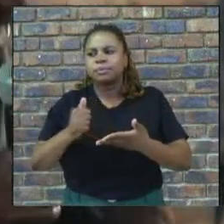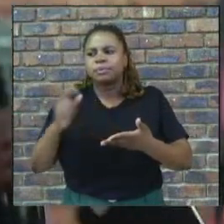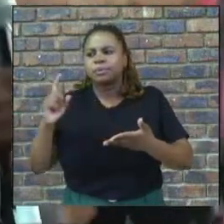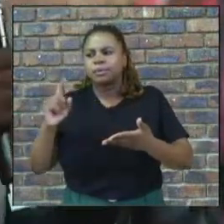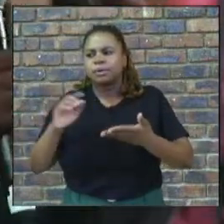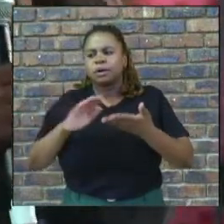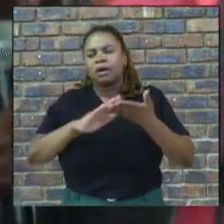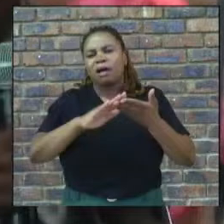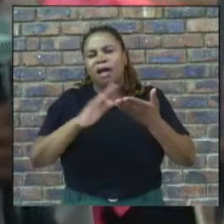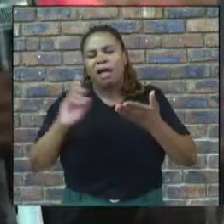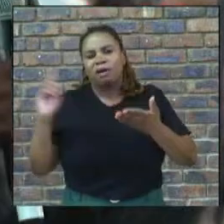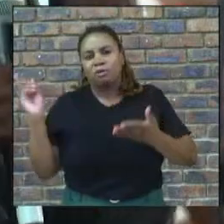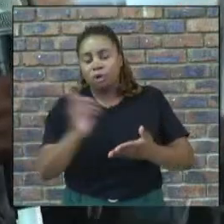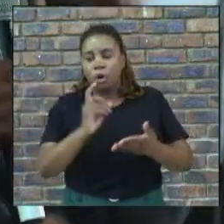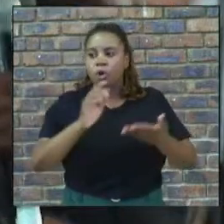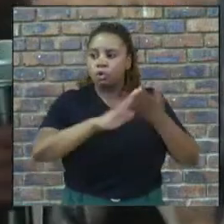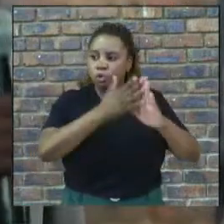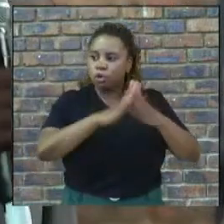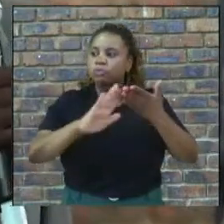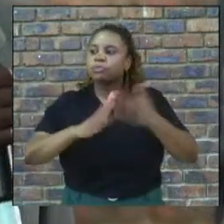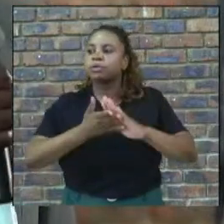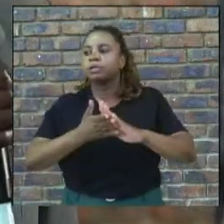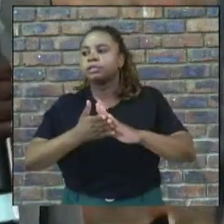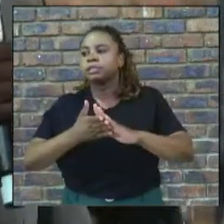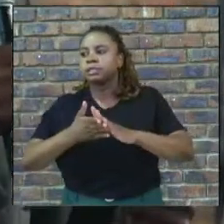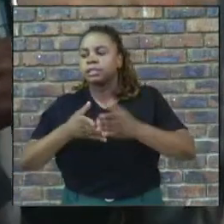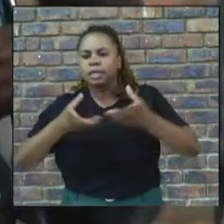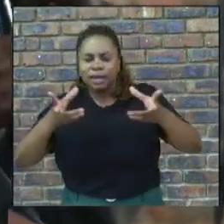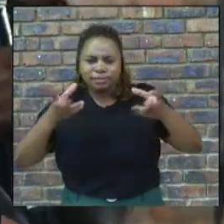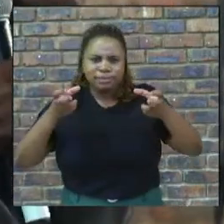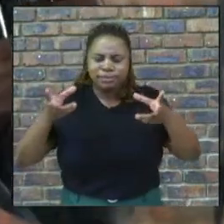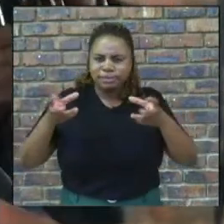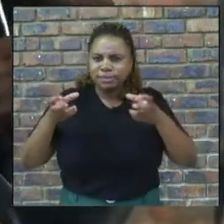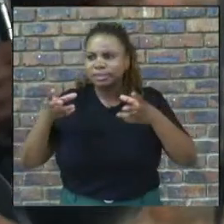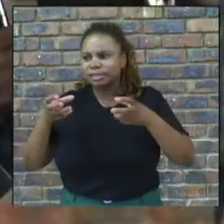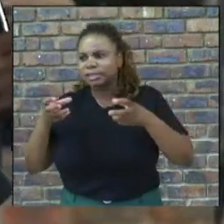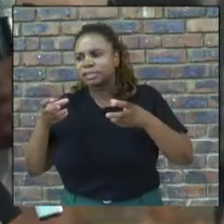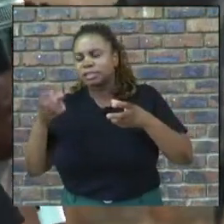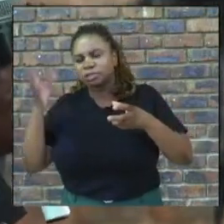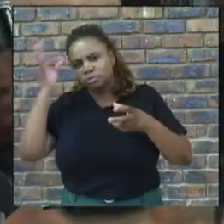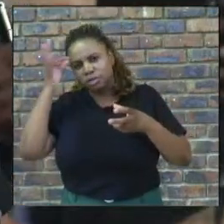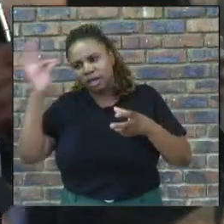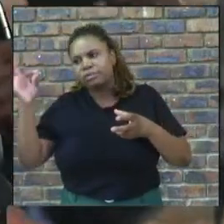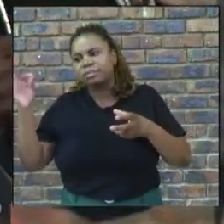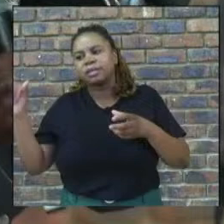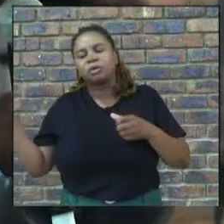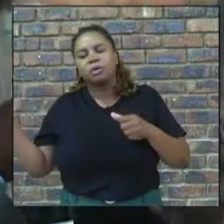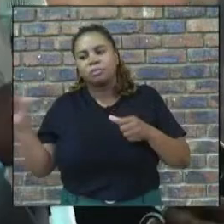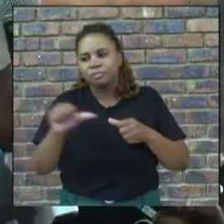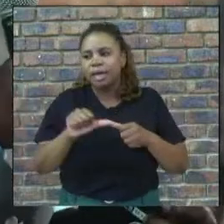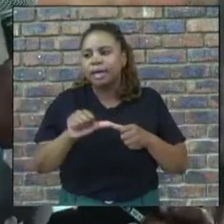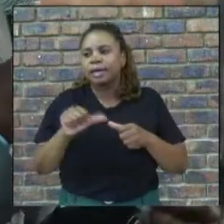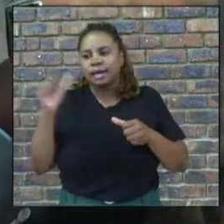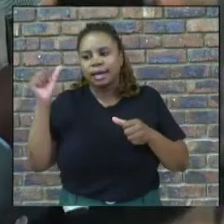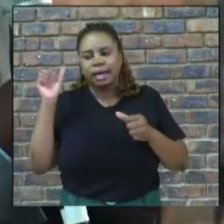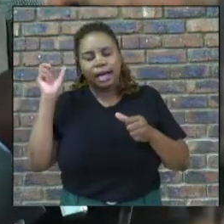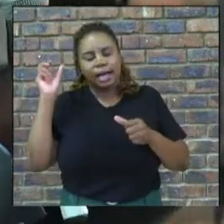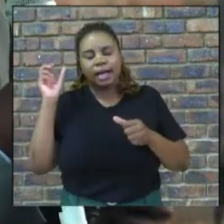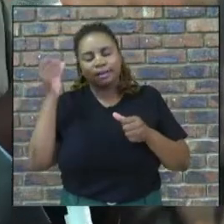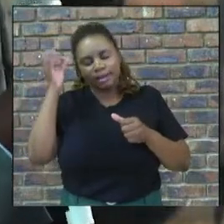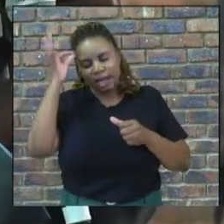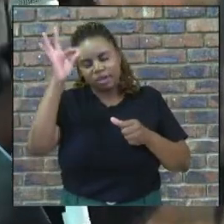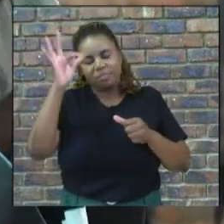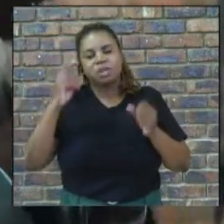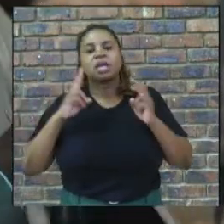exact problems of the people. Because you are doing things at parliament level alone there without having